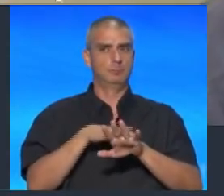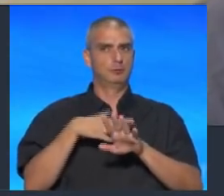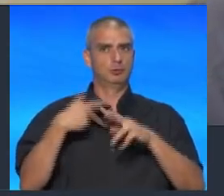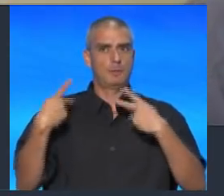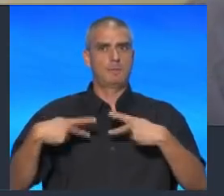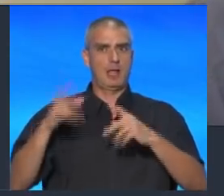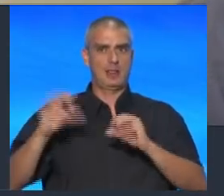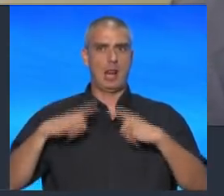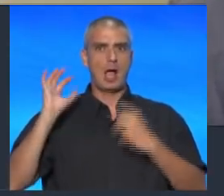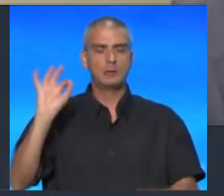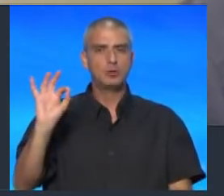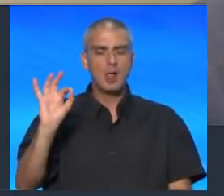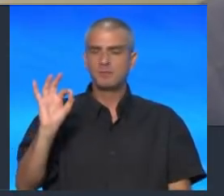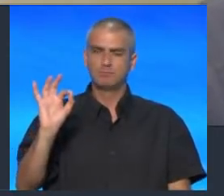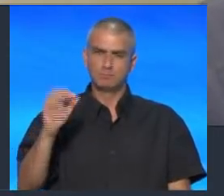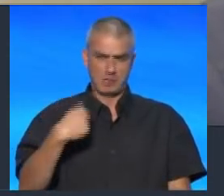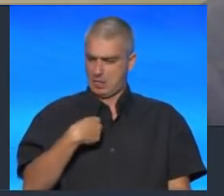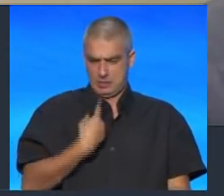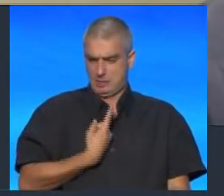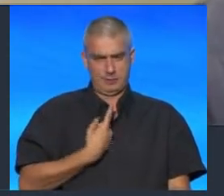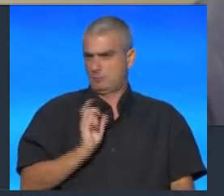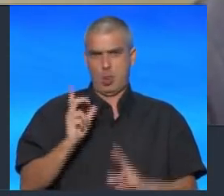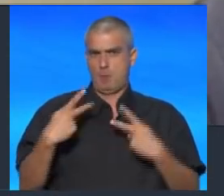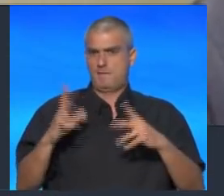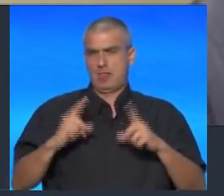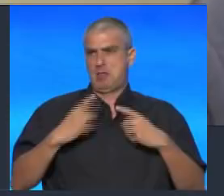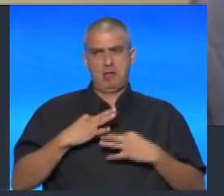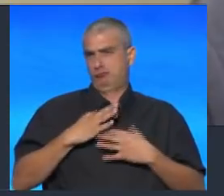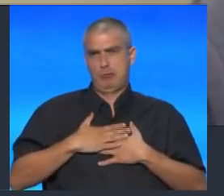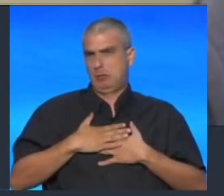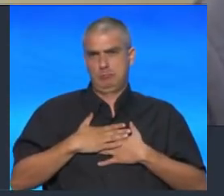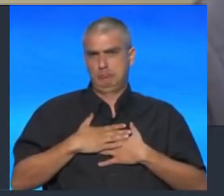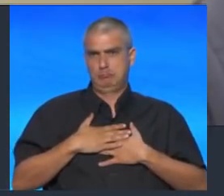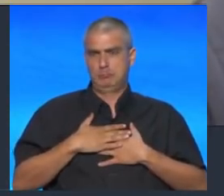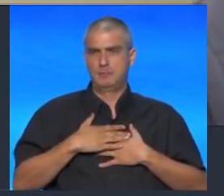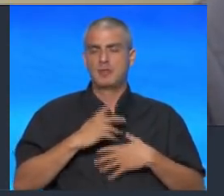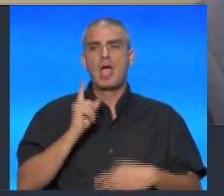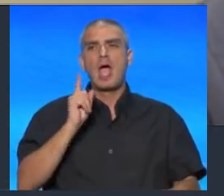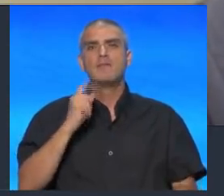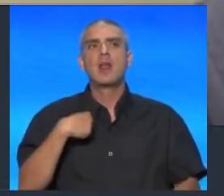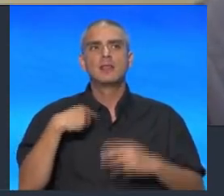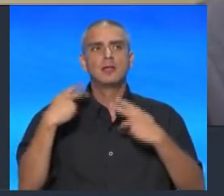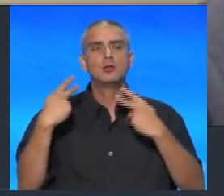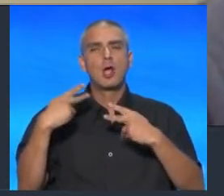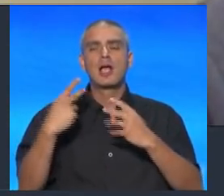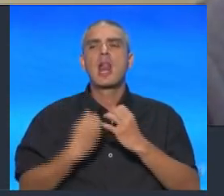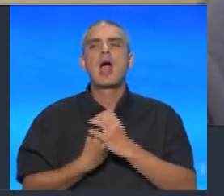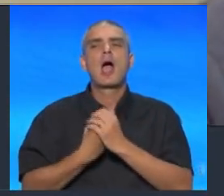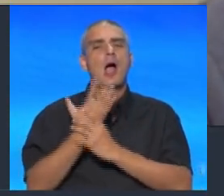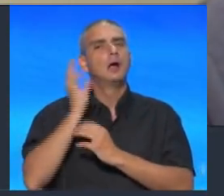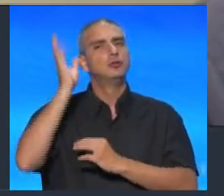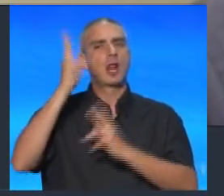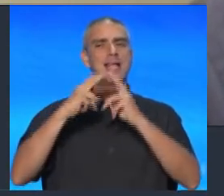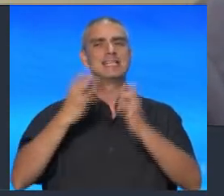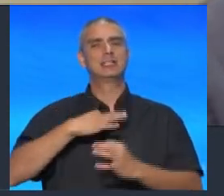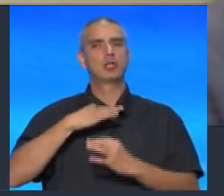lives. I'm not fearing for my life. I'm fearing for the soul of my city. I'm fearing